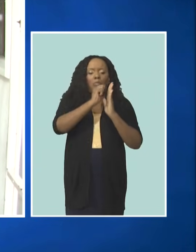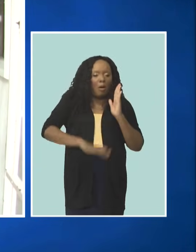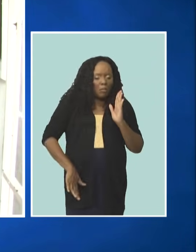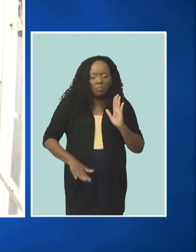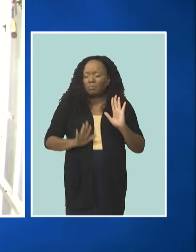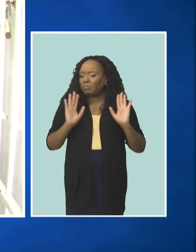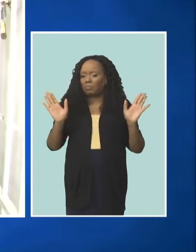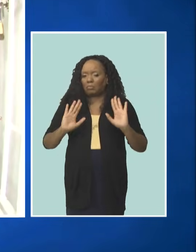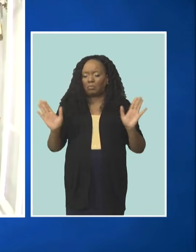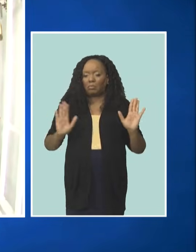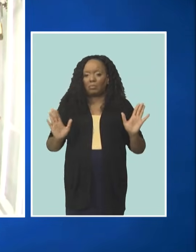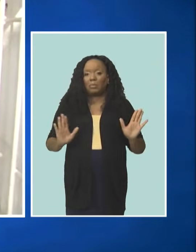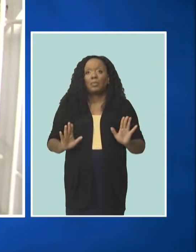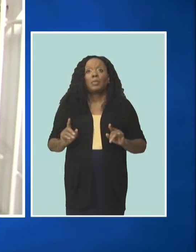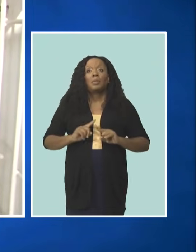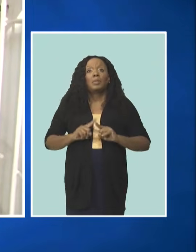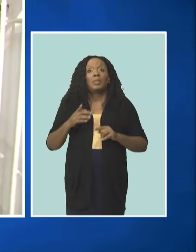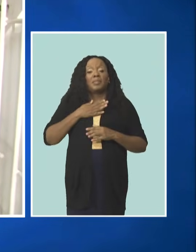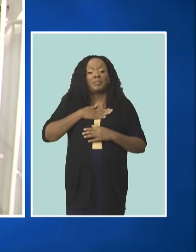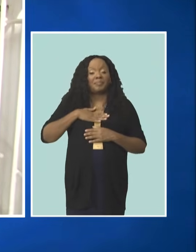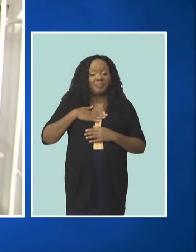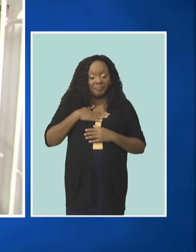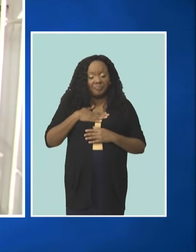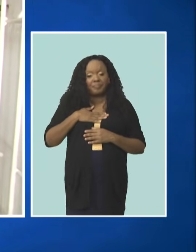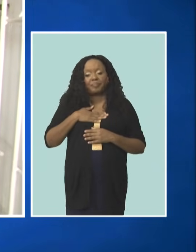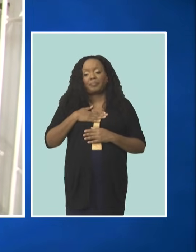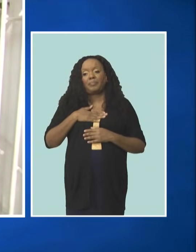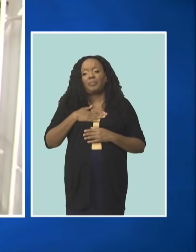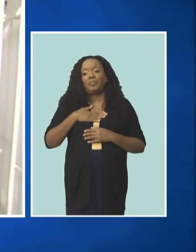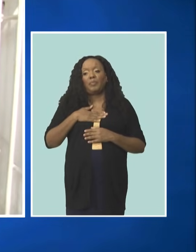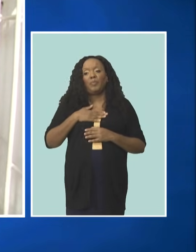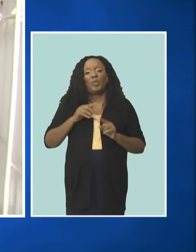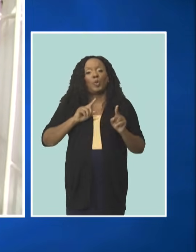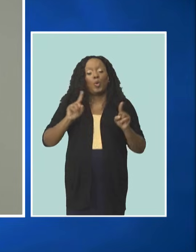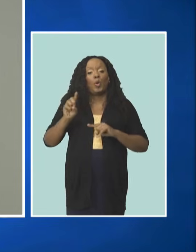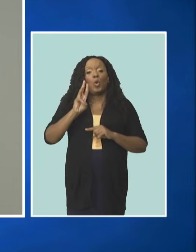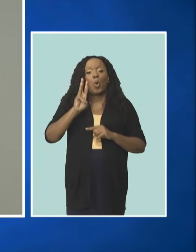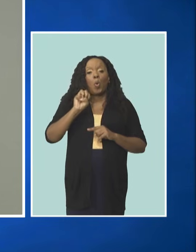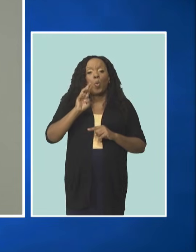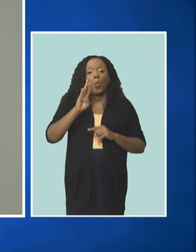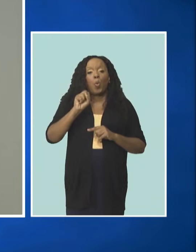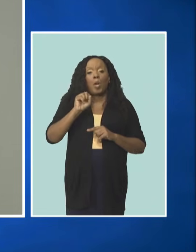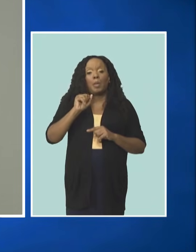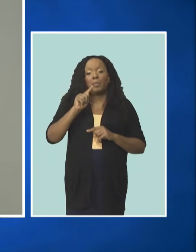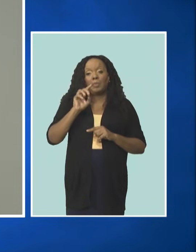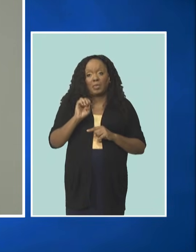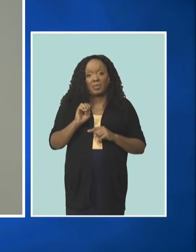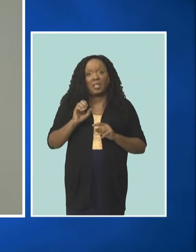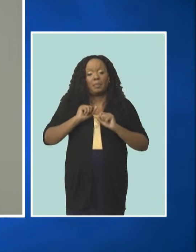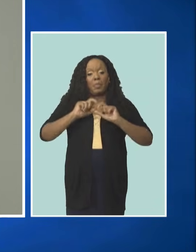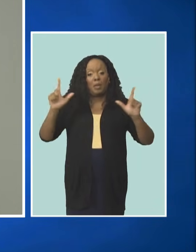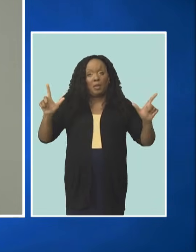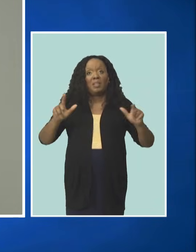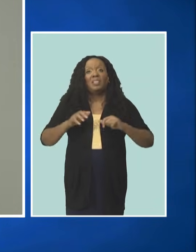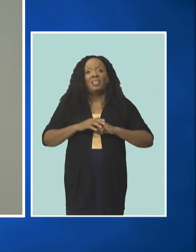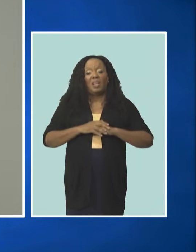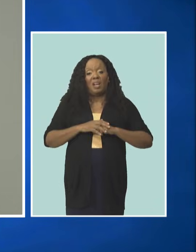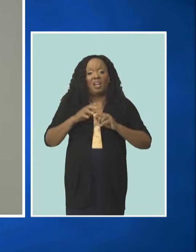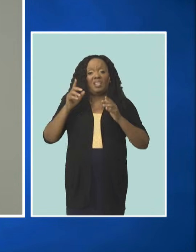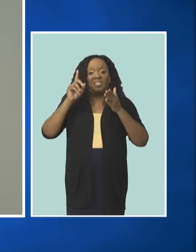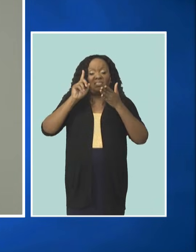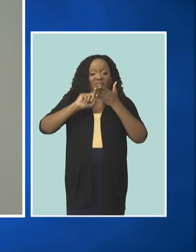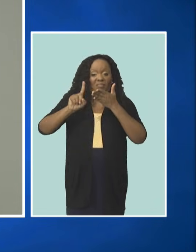an enumerator to make an effort at least to go to our website, ebc.gov.bb, and check